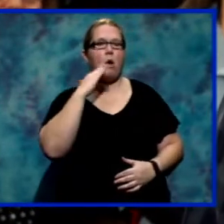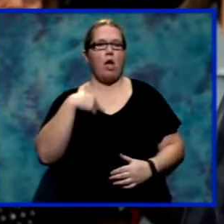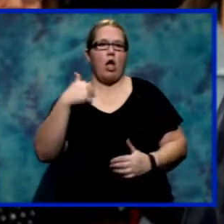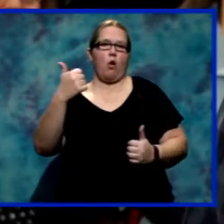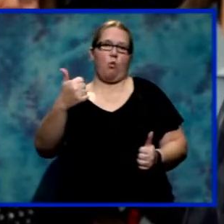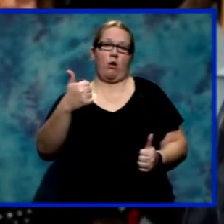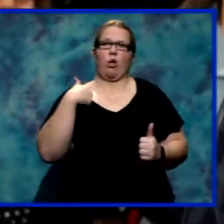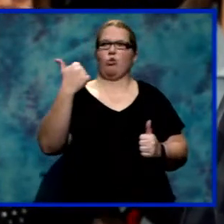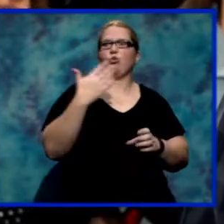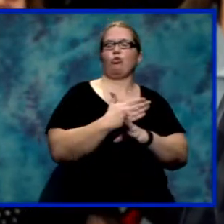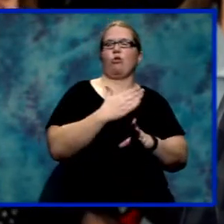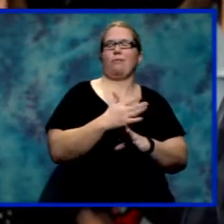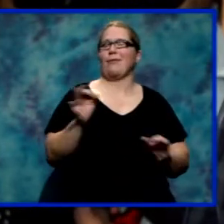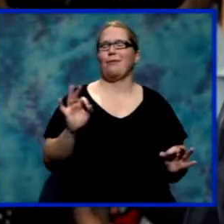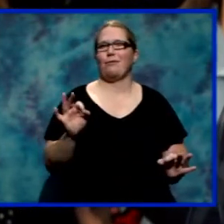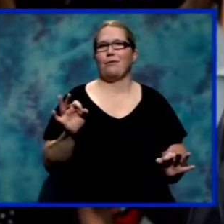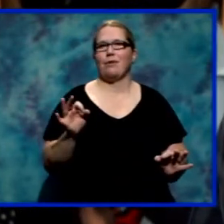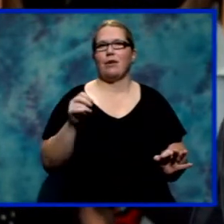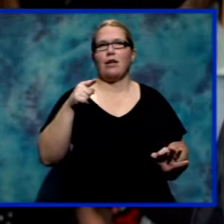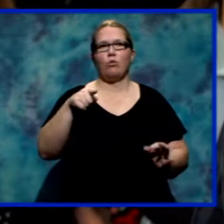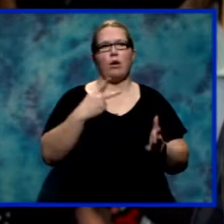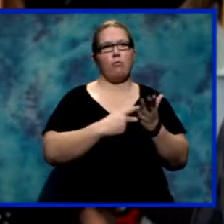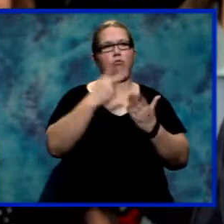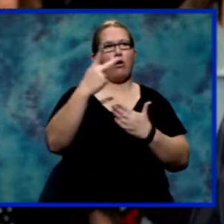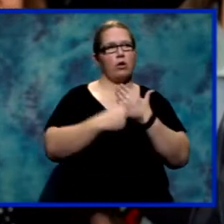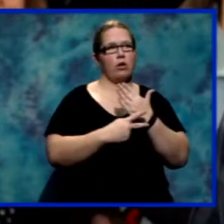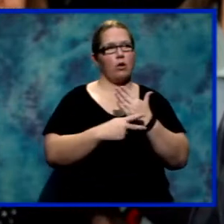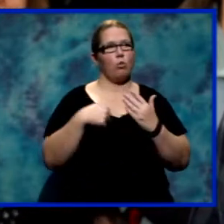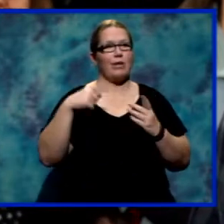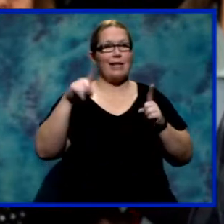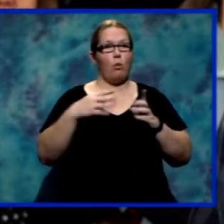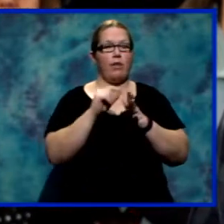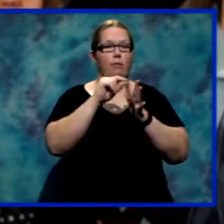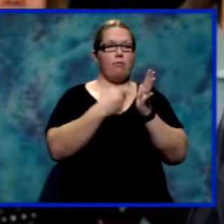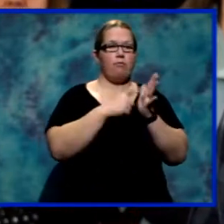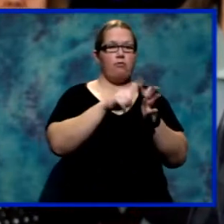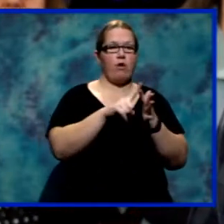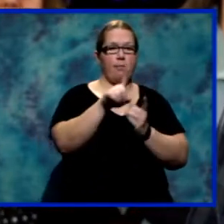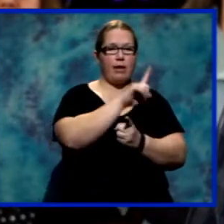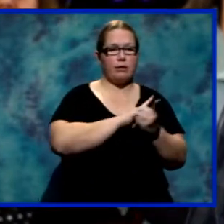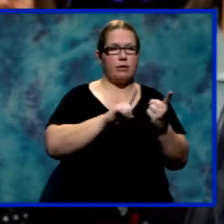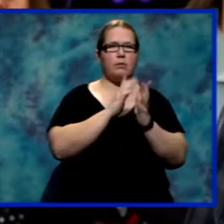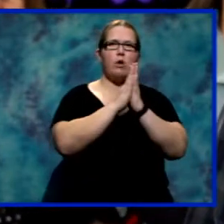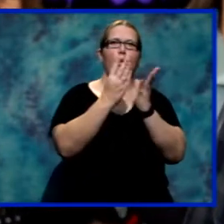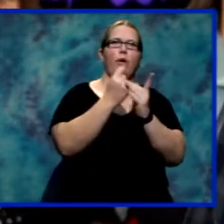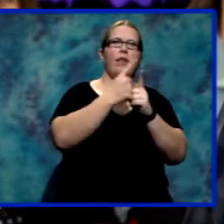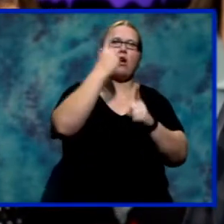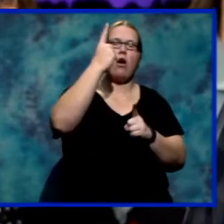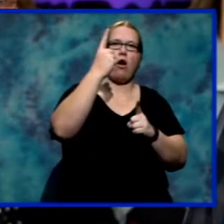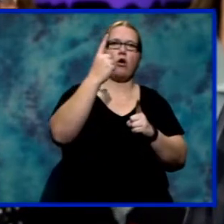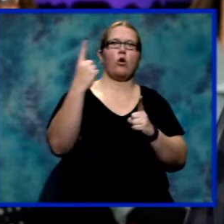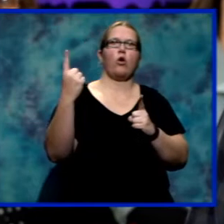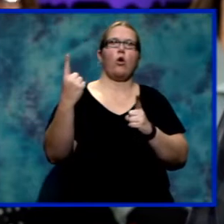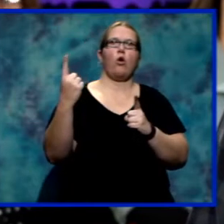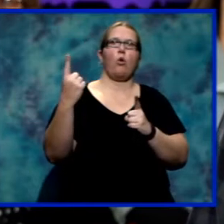good we've been. This is going to be a program where we'll start with a prayer meeting, pleading with God to help us to be what he wants us